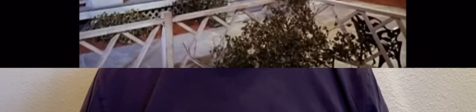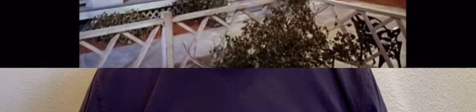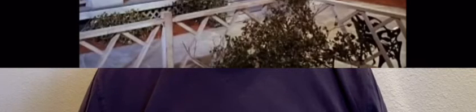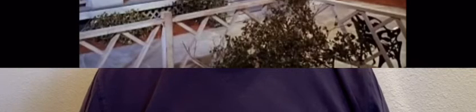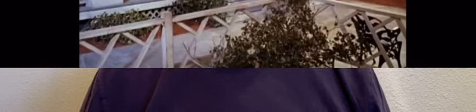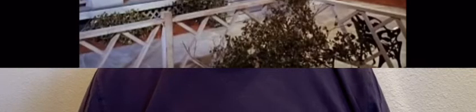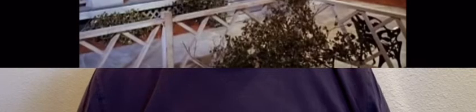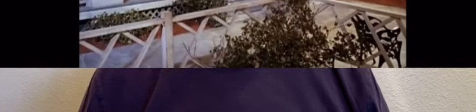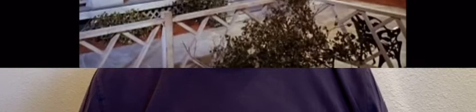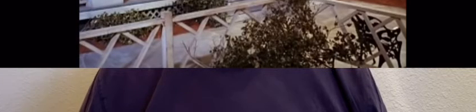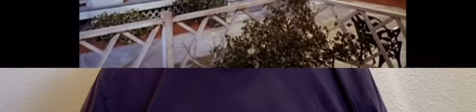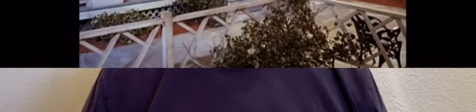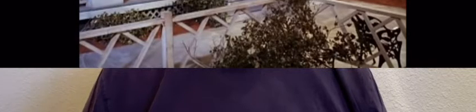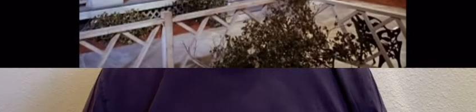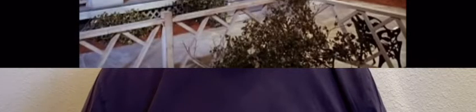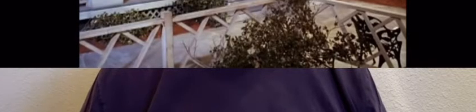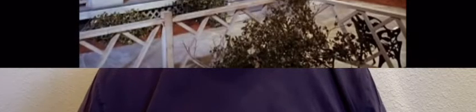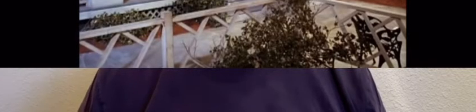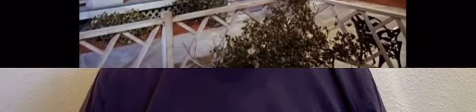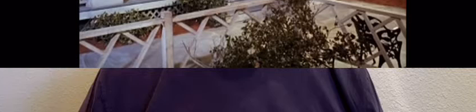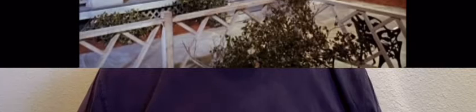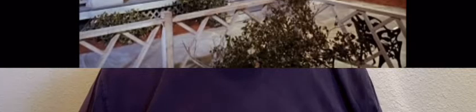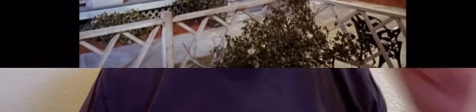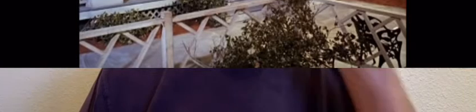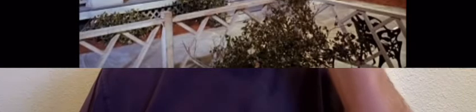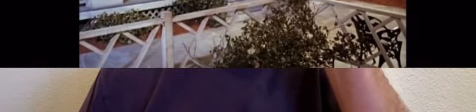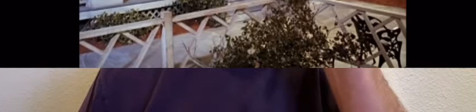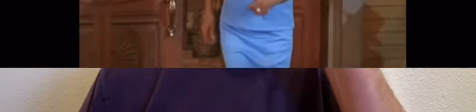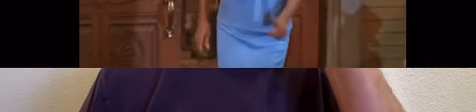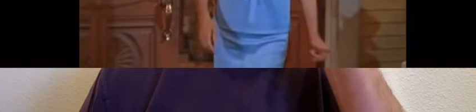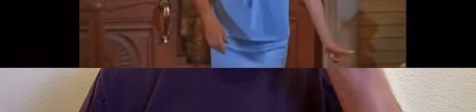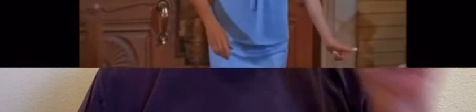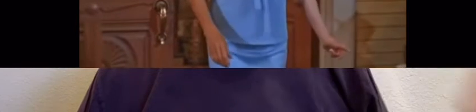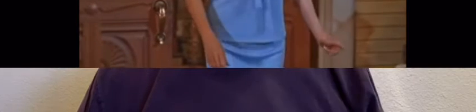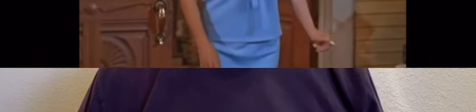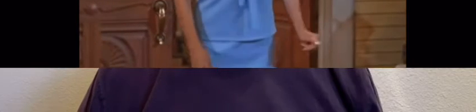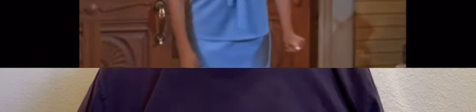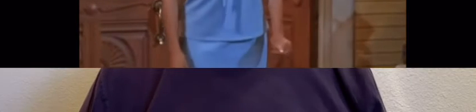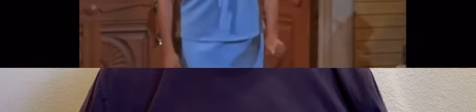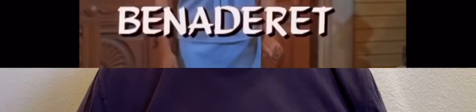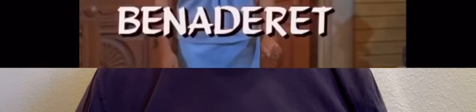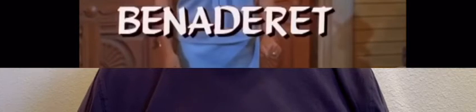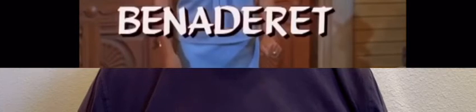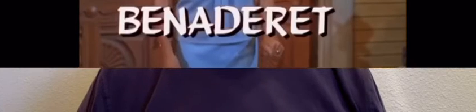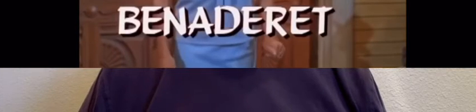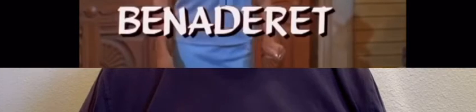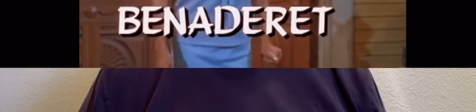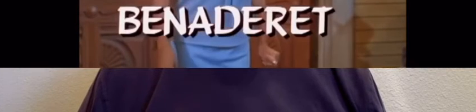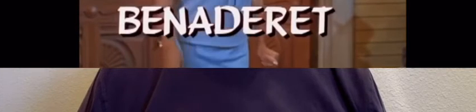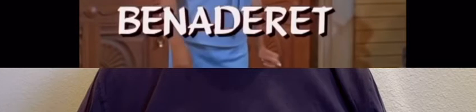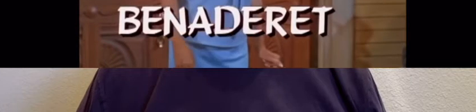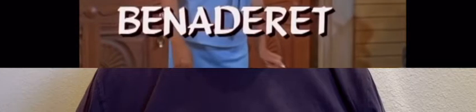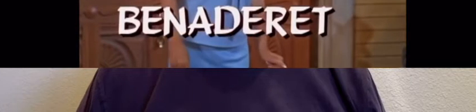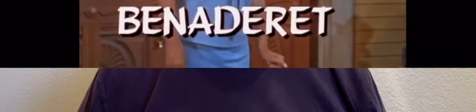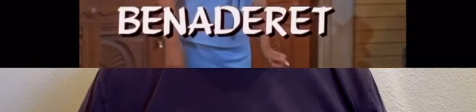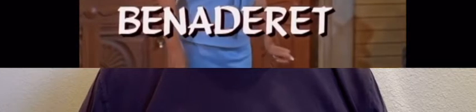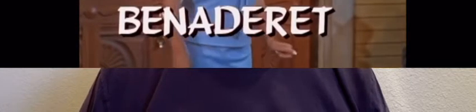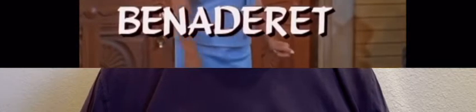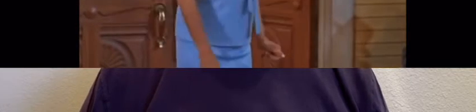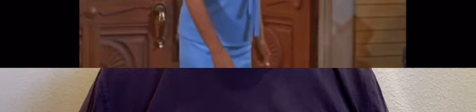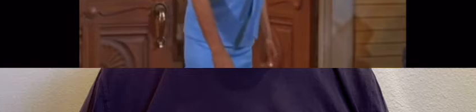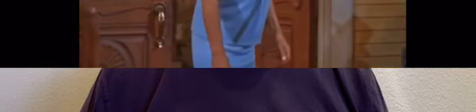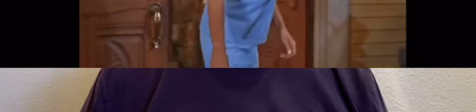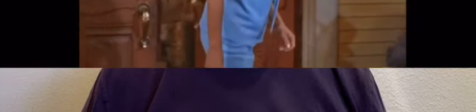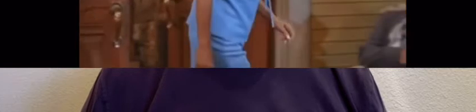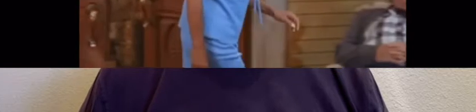There's a little hotel called the Shady Rest at the junction. Petticoat Junction. It is run by